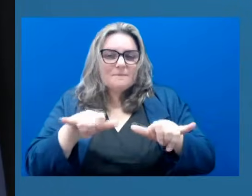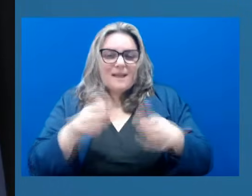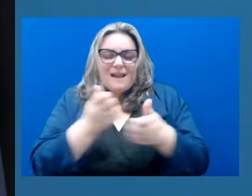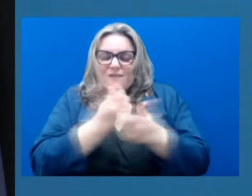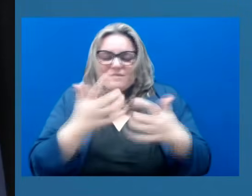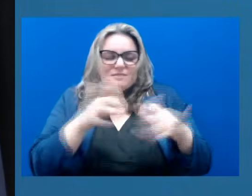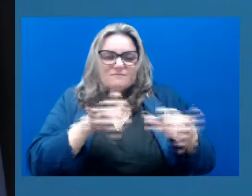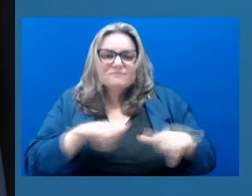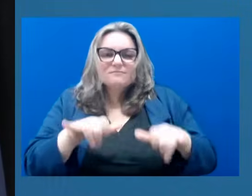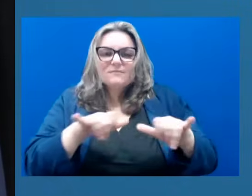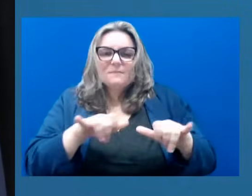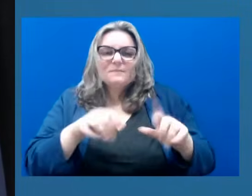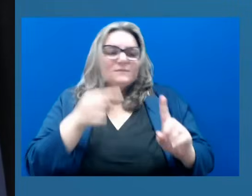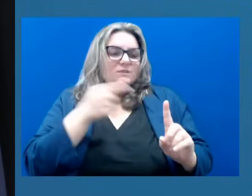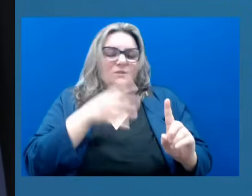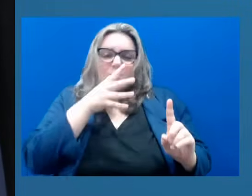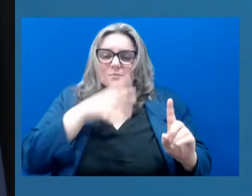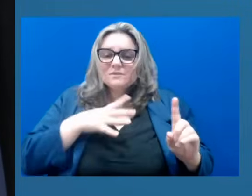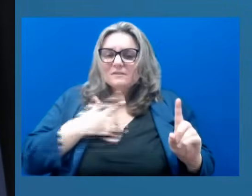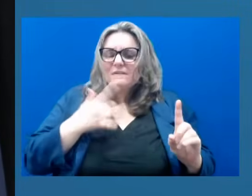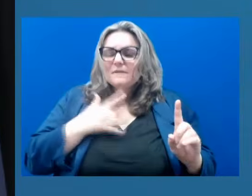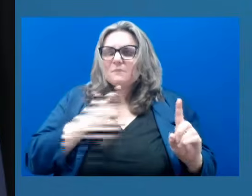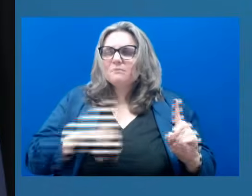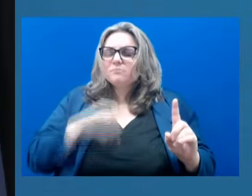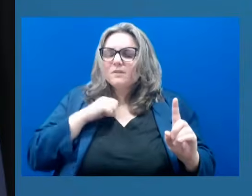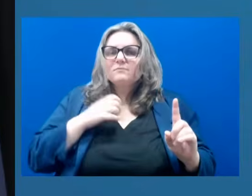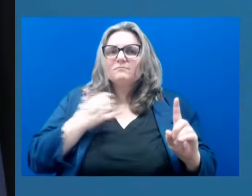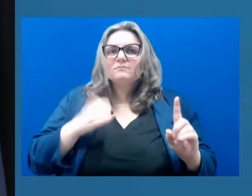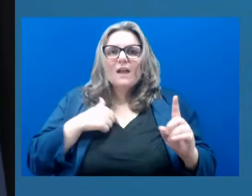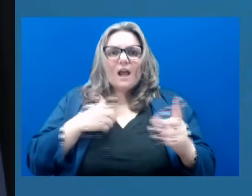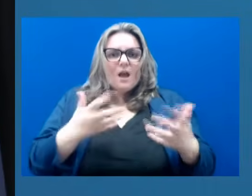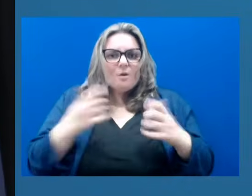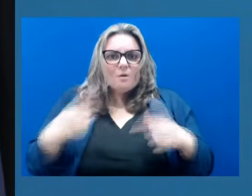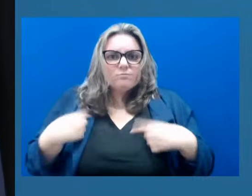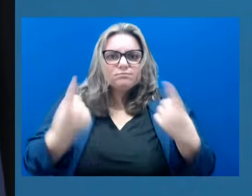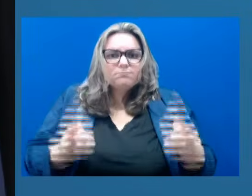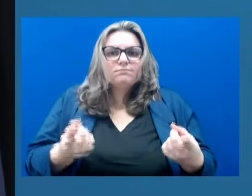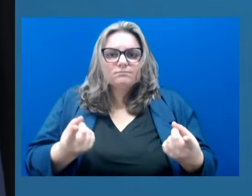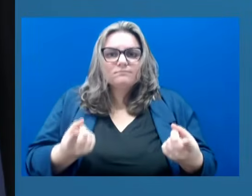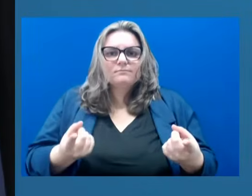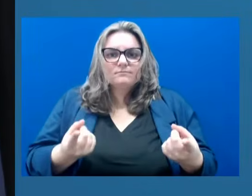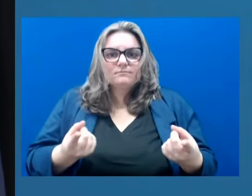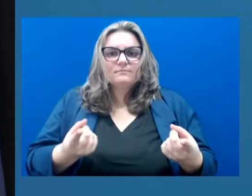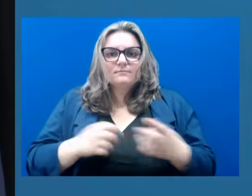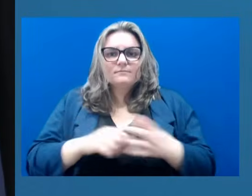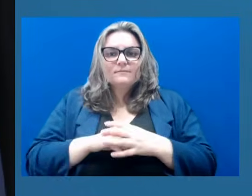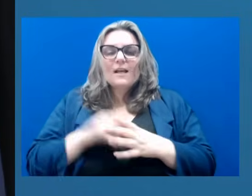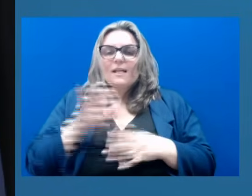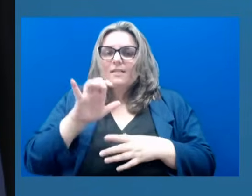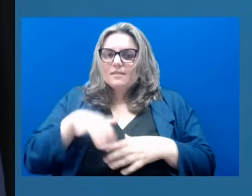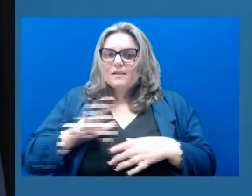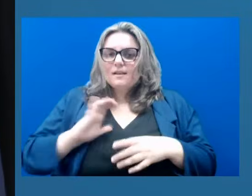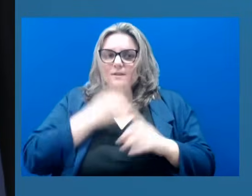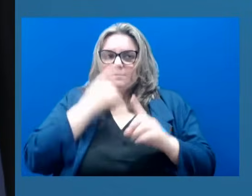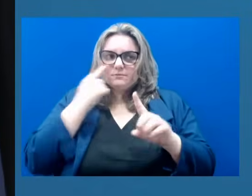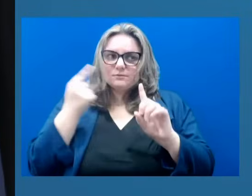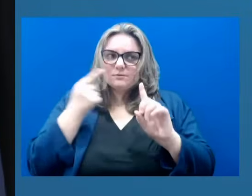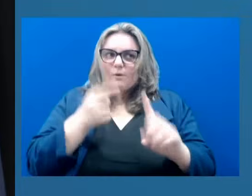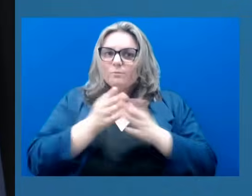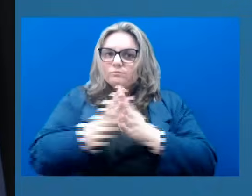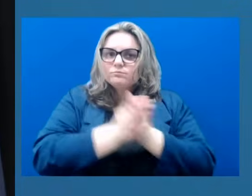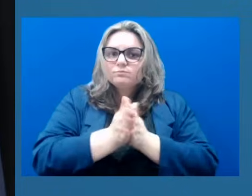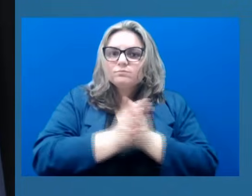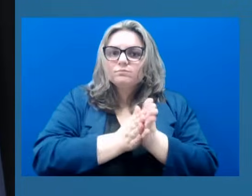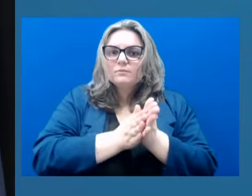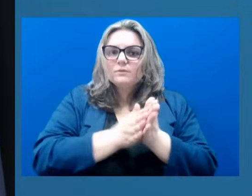she has the dignity that so many people are wanting for. And that is what drives us as we focus on ways to build more housing in the state,